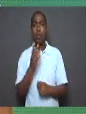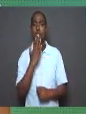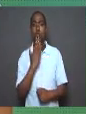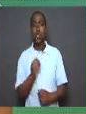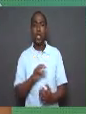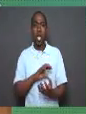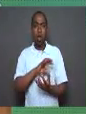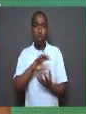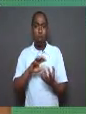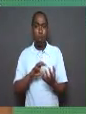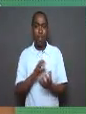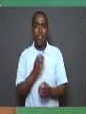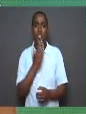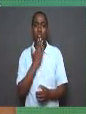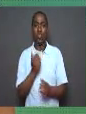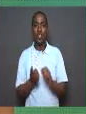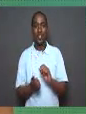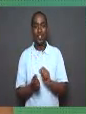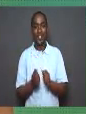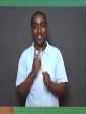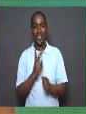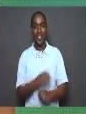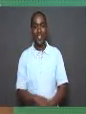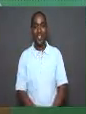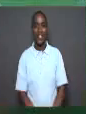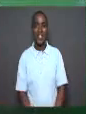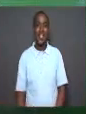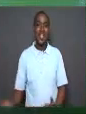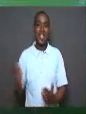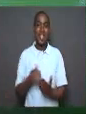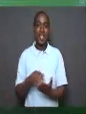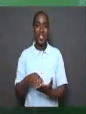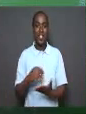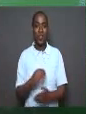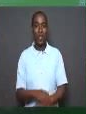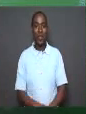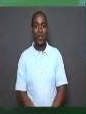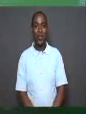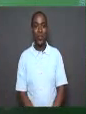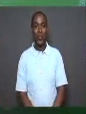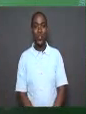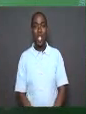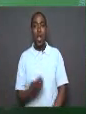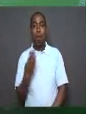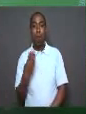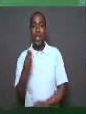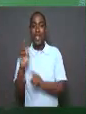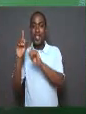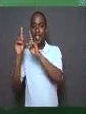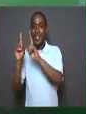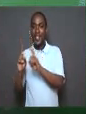sugars, and complex sugars. We also learned about